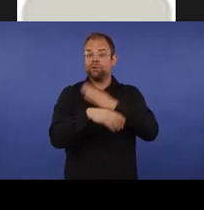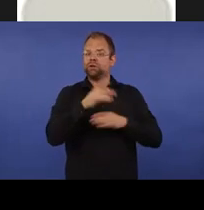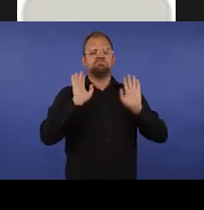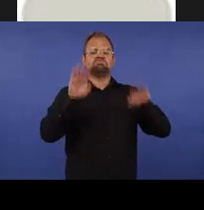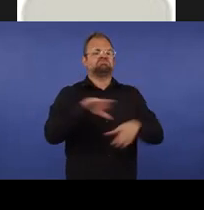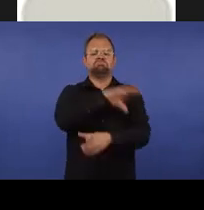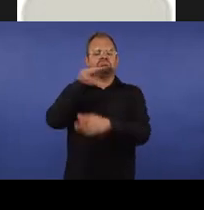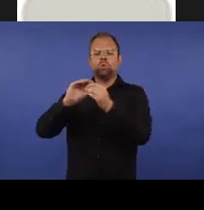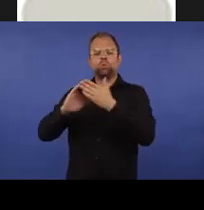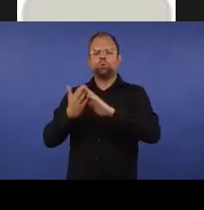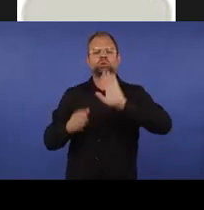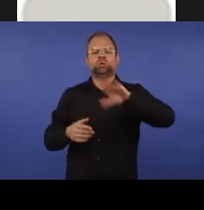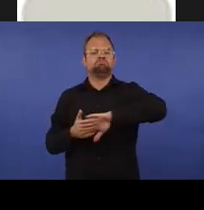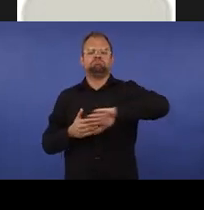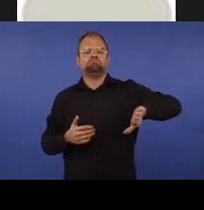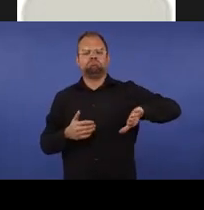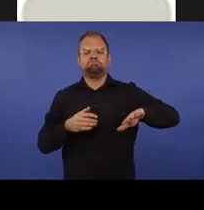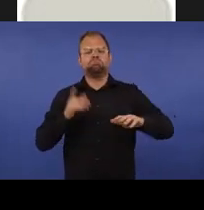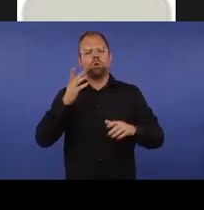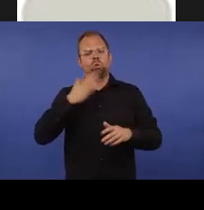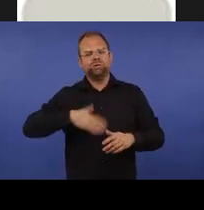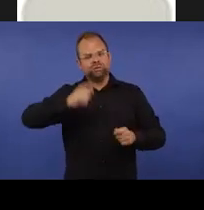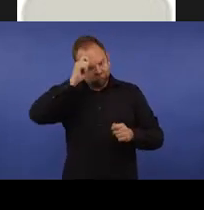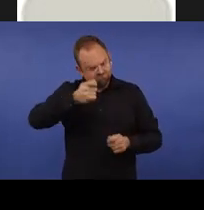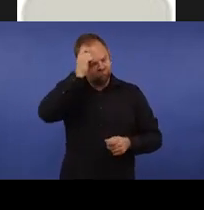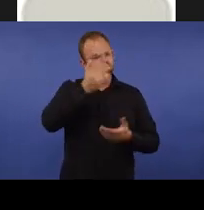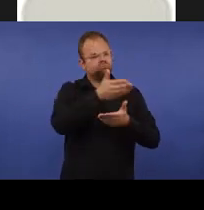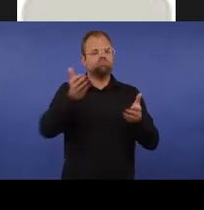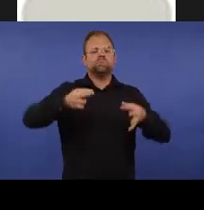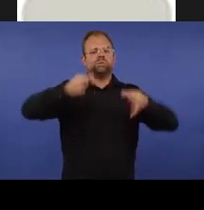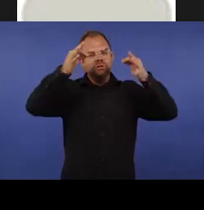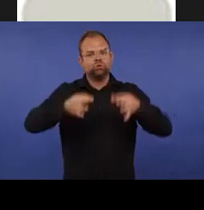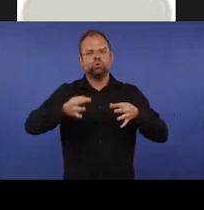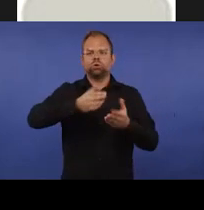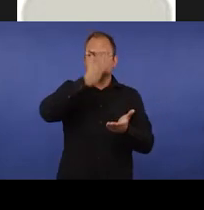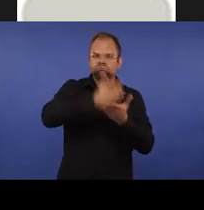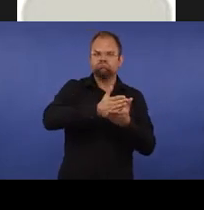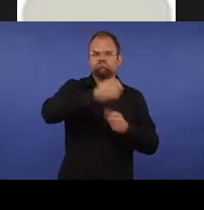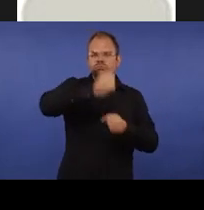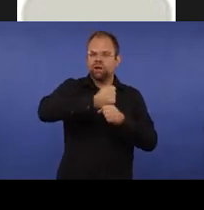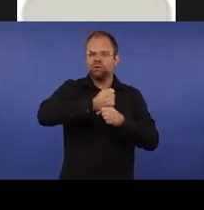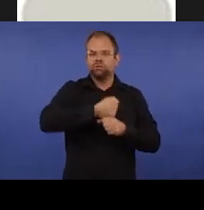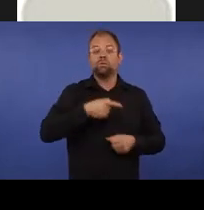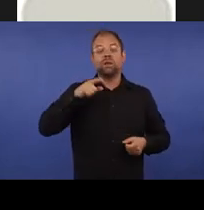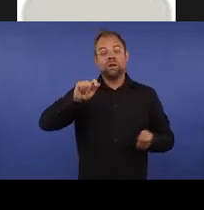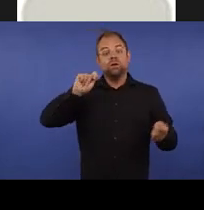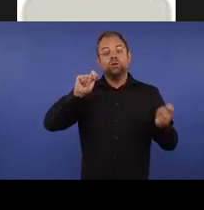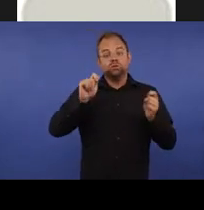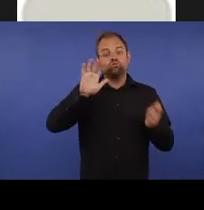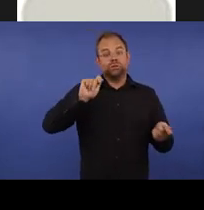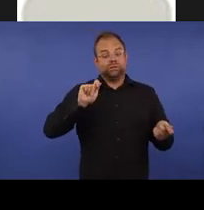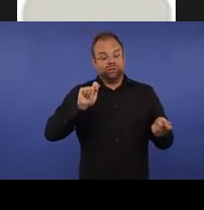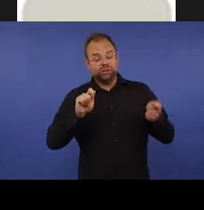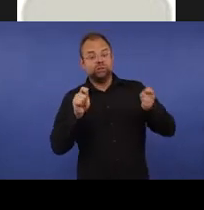Latin American Network for Independent Living. But just like the rest of the world, the pandemic has unmasked the discrimination